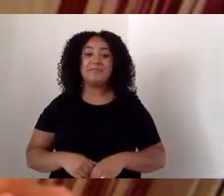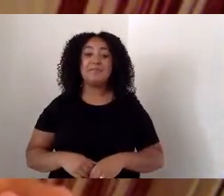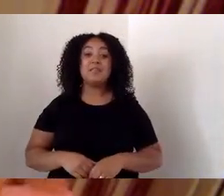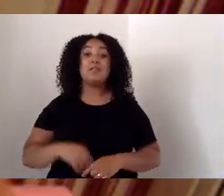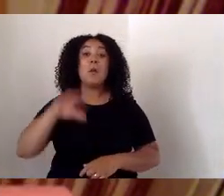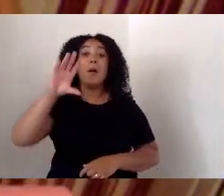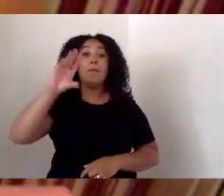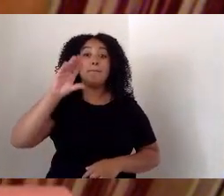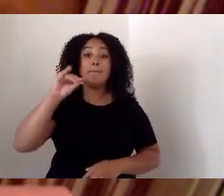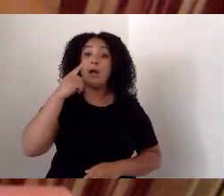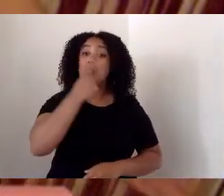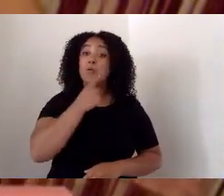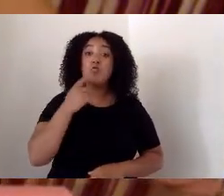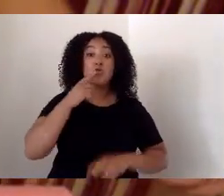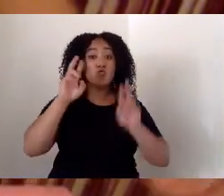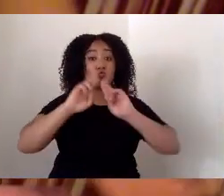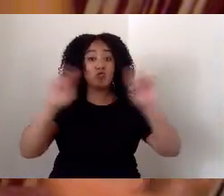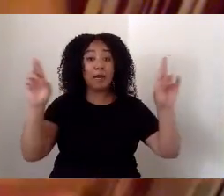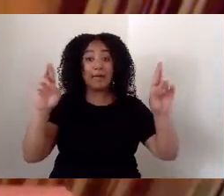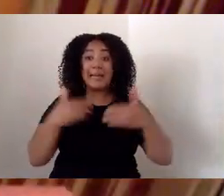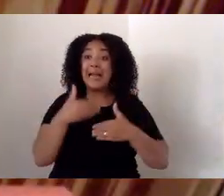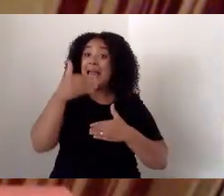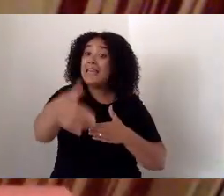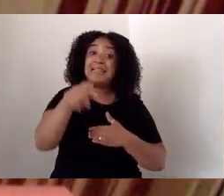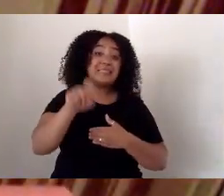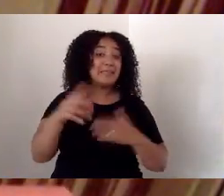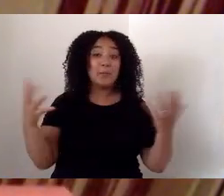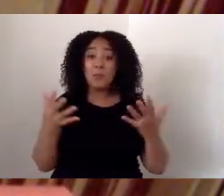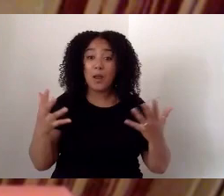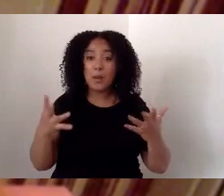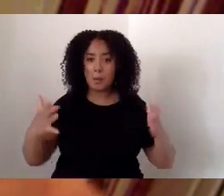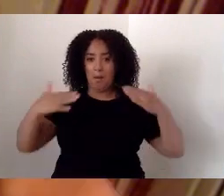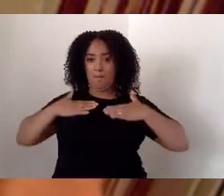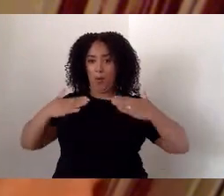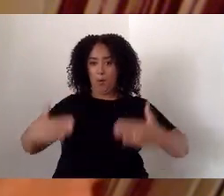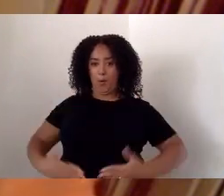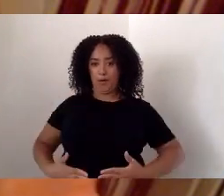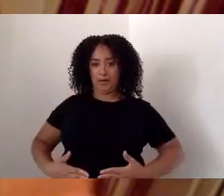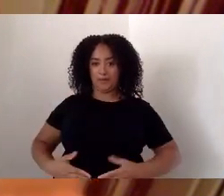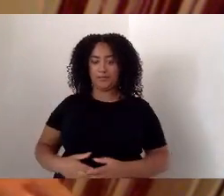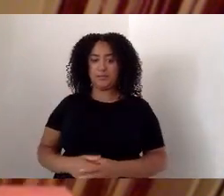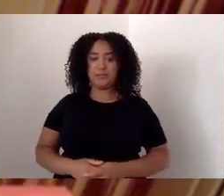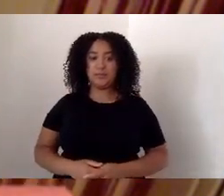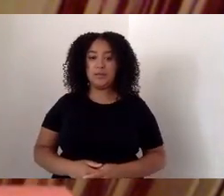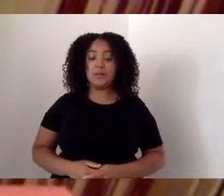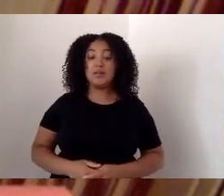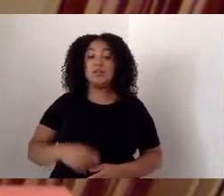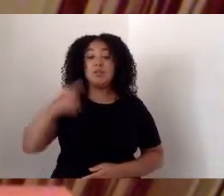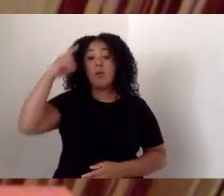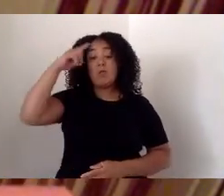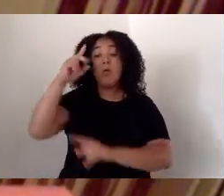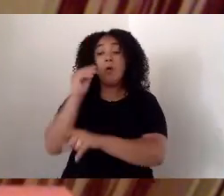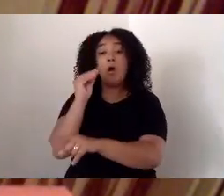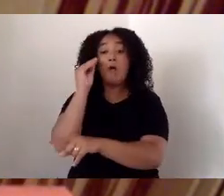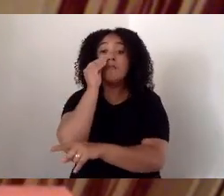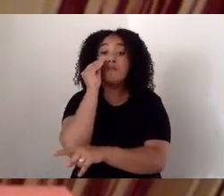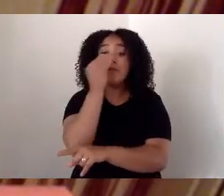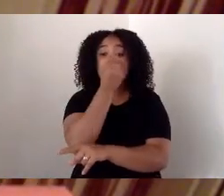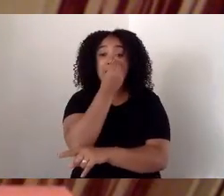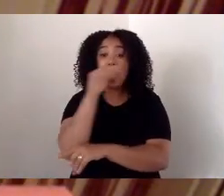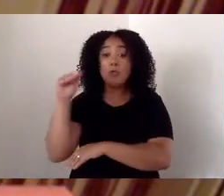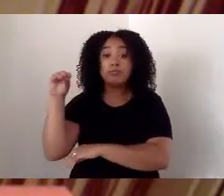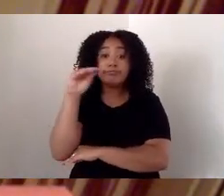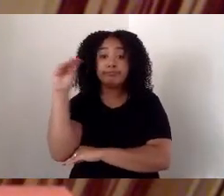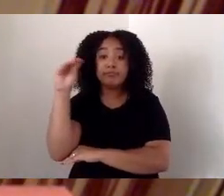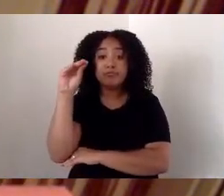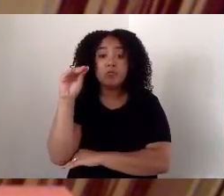body. So on the body that I used for flower, I used a lot of yellow fabric. But I think for flower's